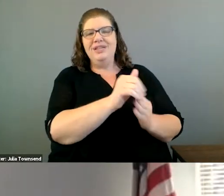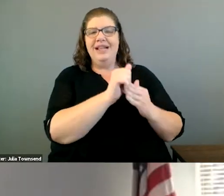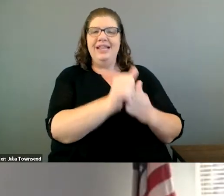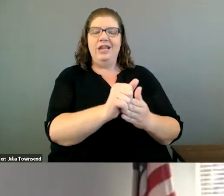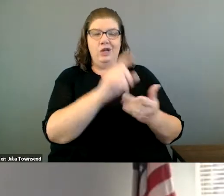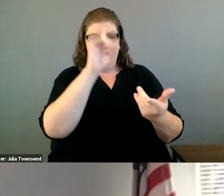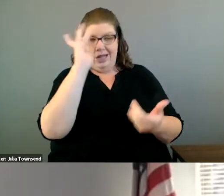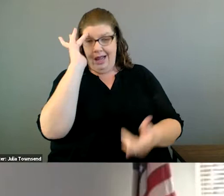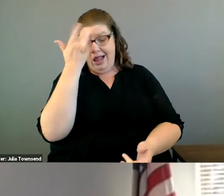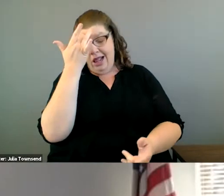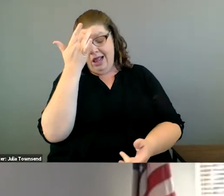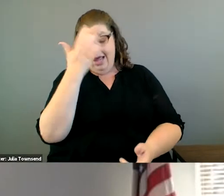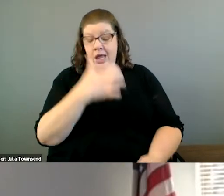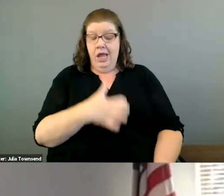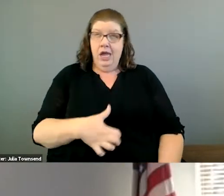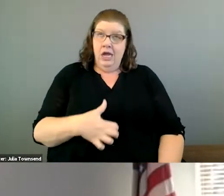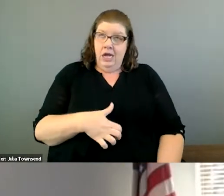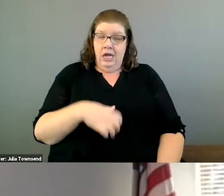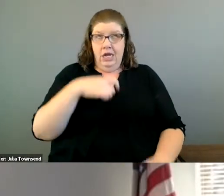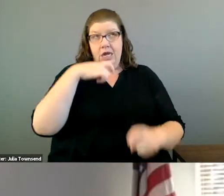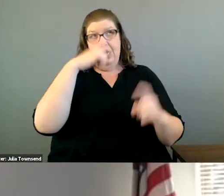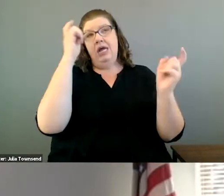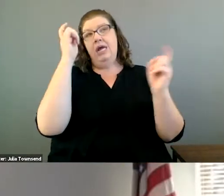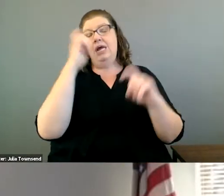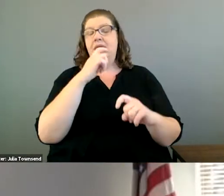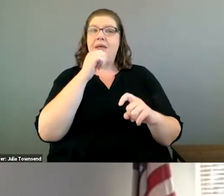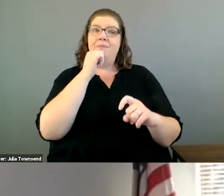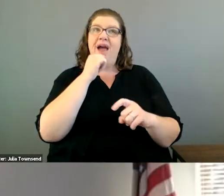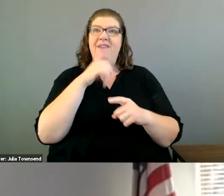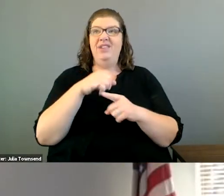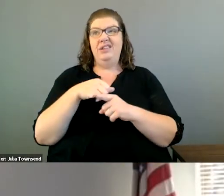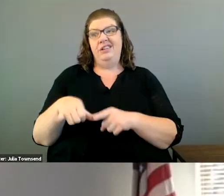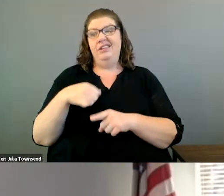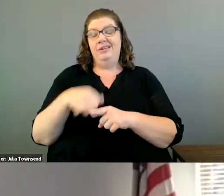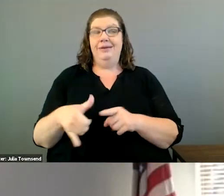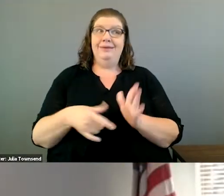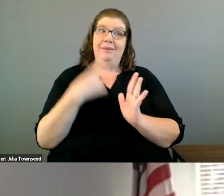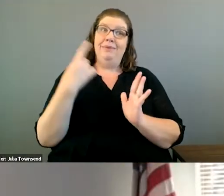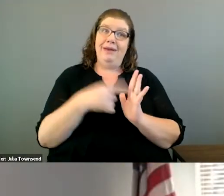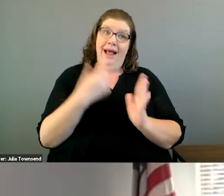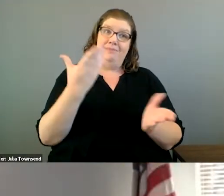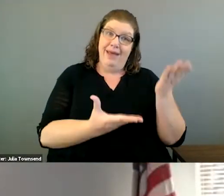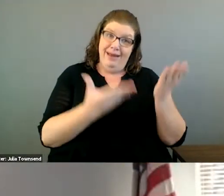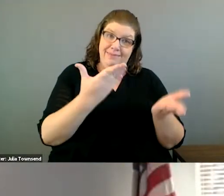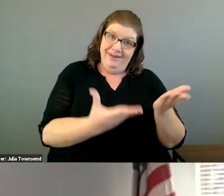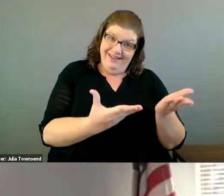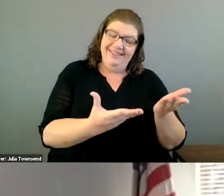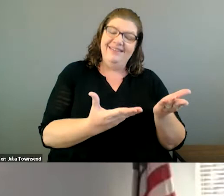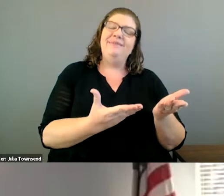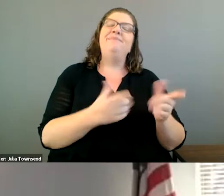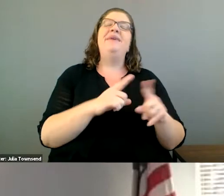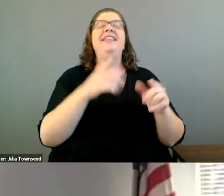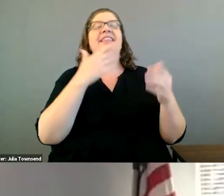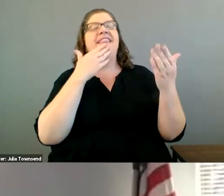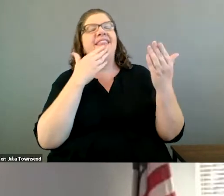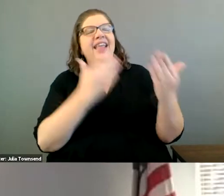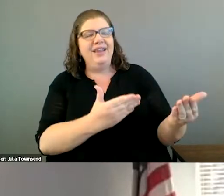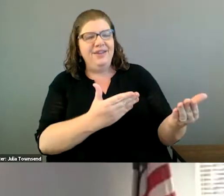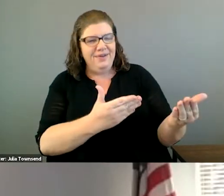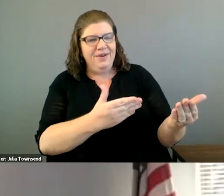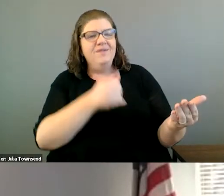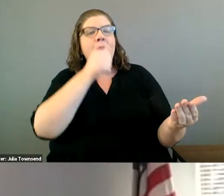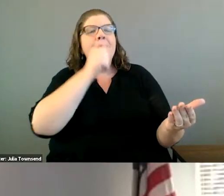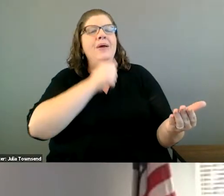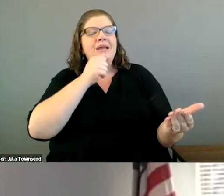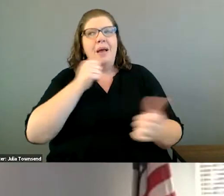a stomach ache, and also probably some very private swear words from time to time. So thank you for putting up with